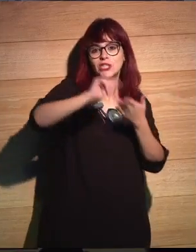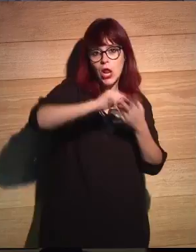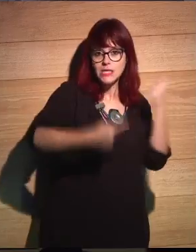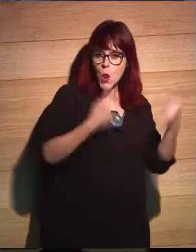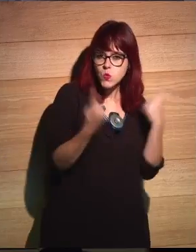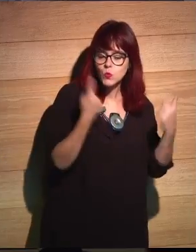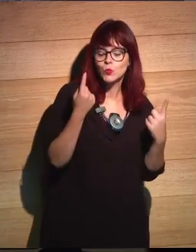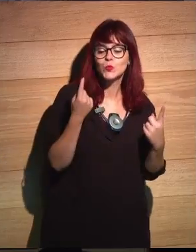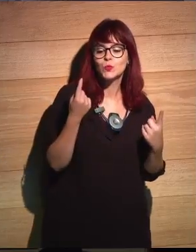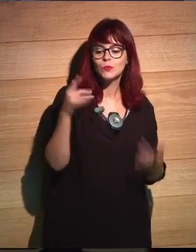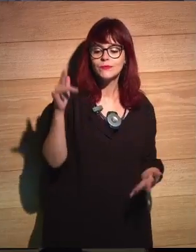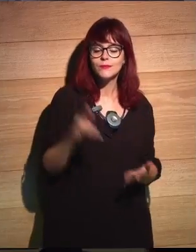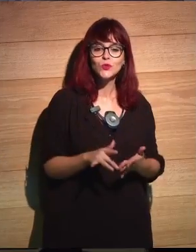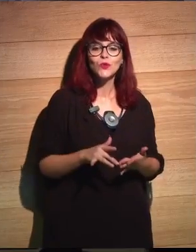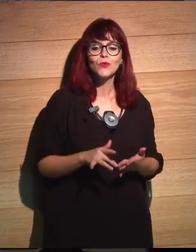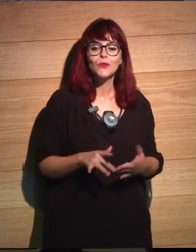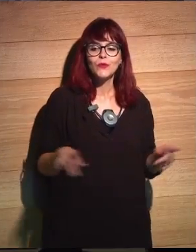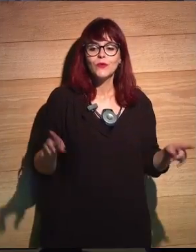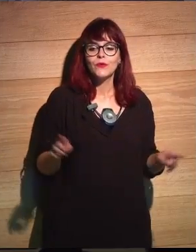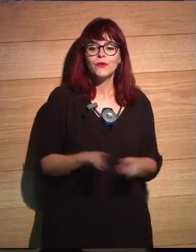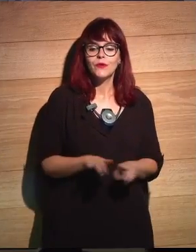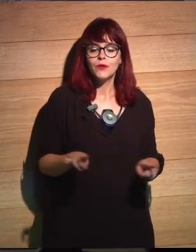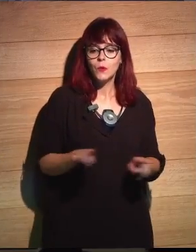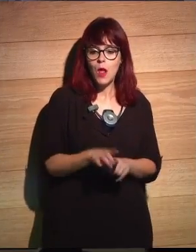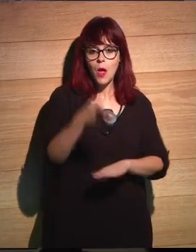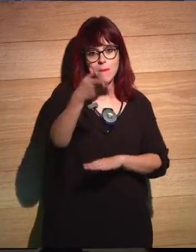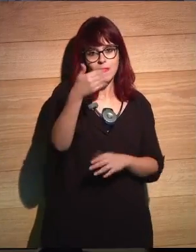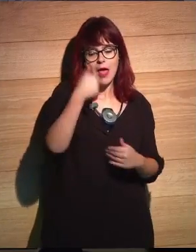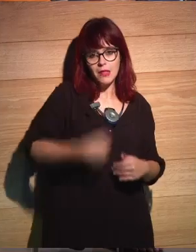speak in my region of Spain. Some writers